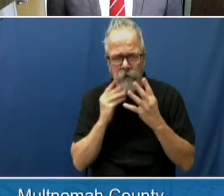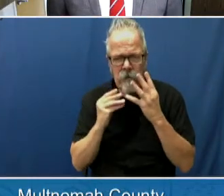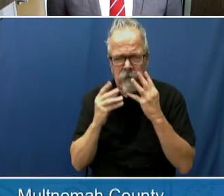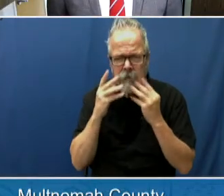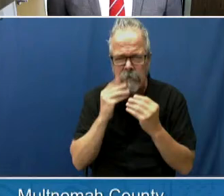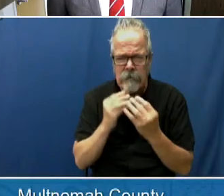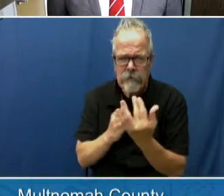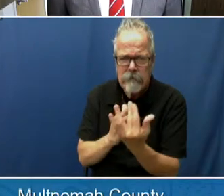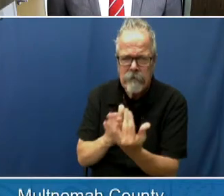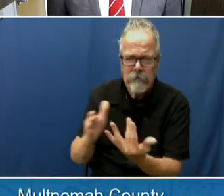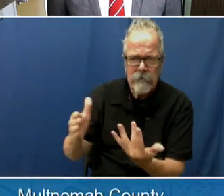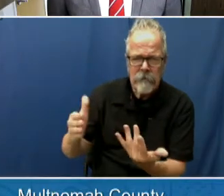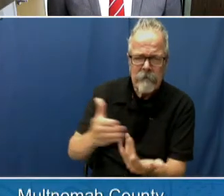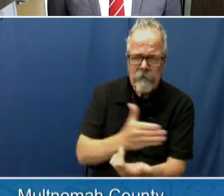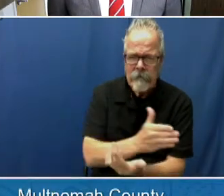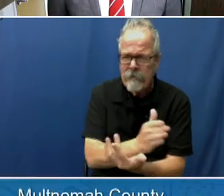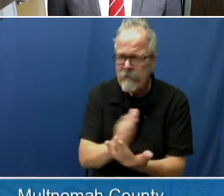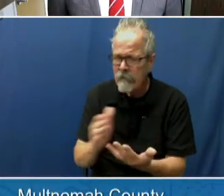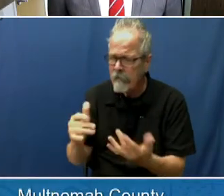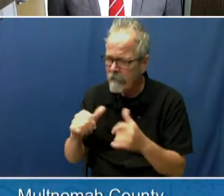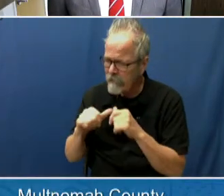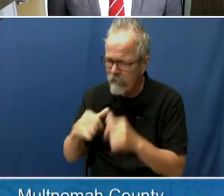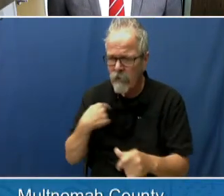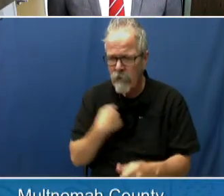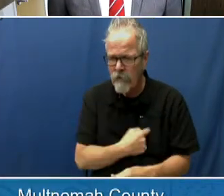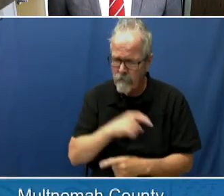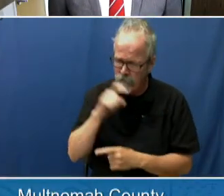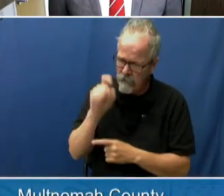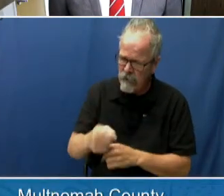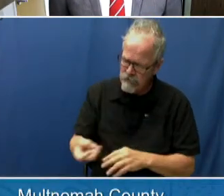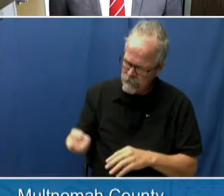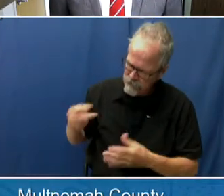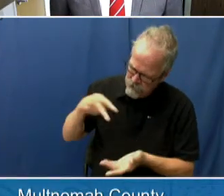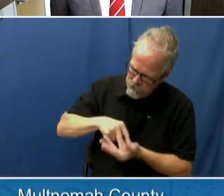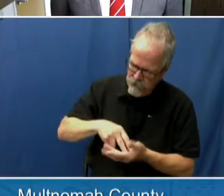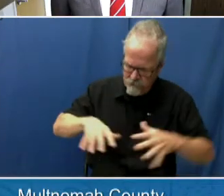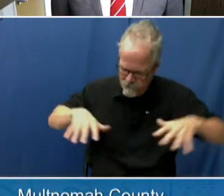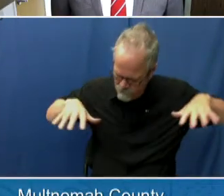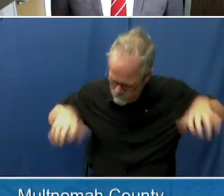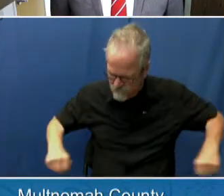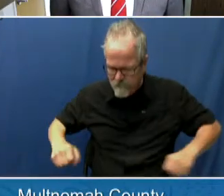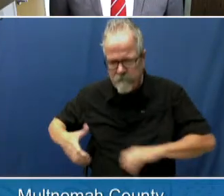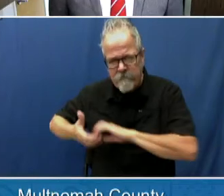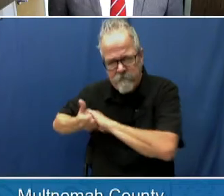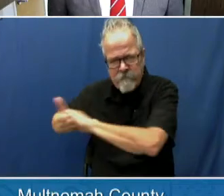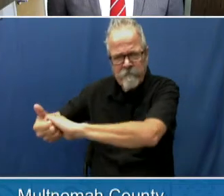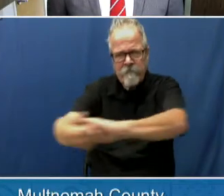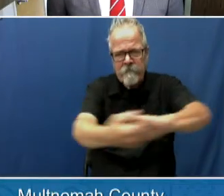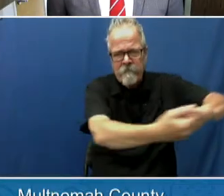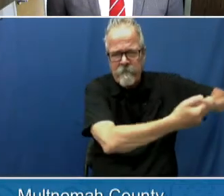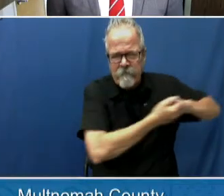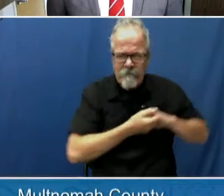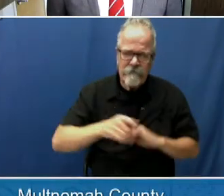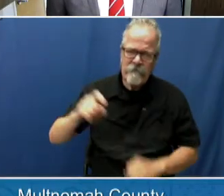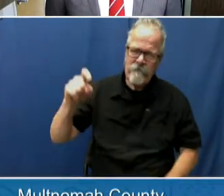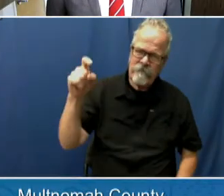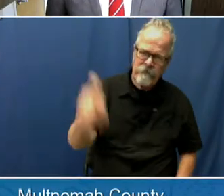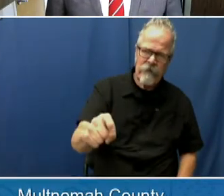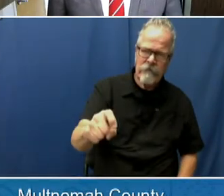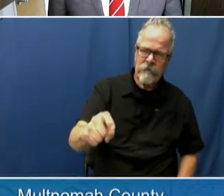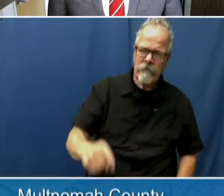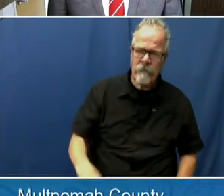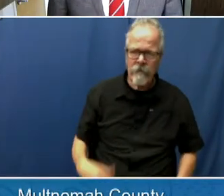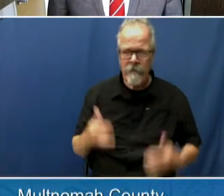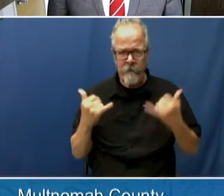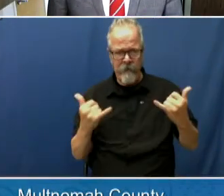continue to rise to the occasion and prevent anything like this from happening again. We're in a pivotal time right now. We cannot afford to